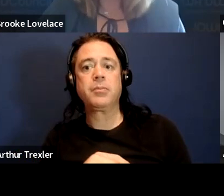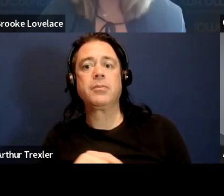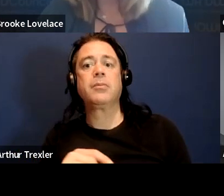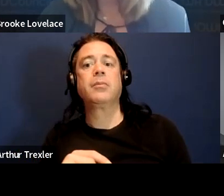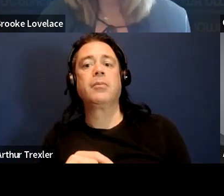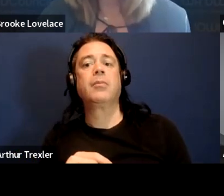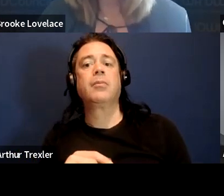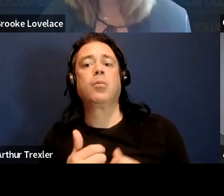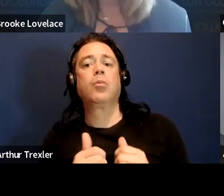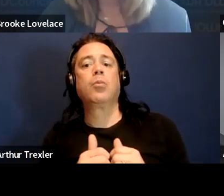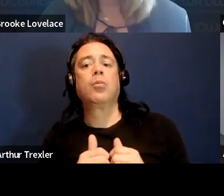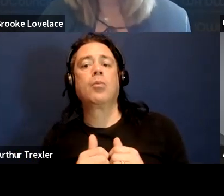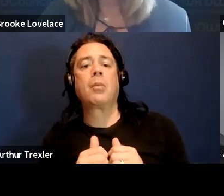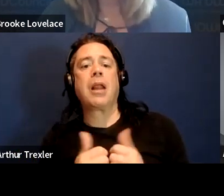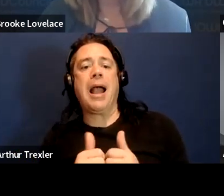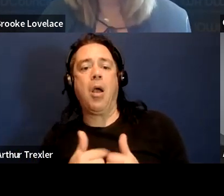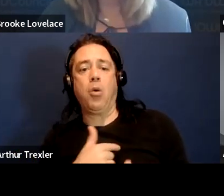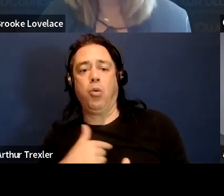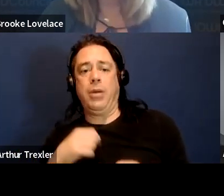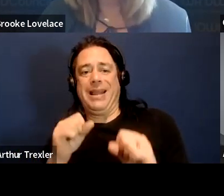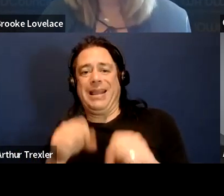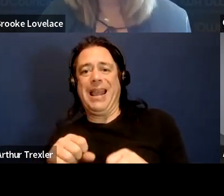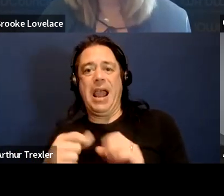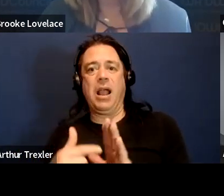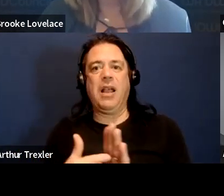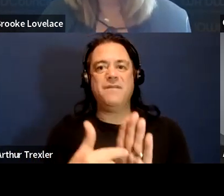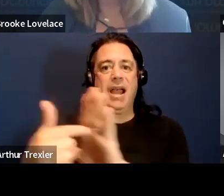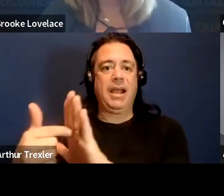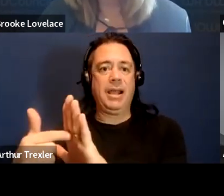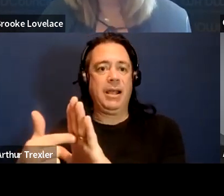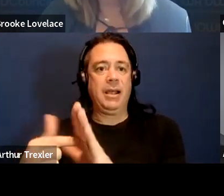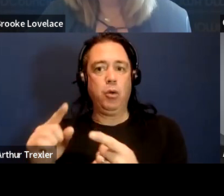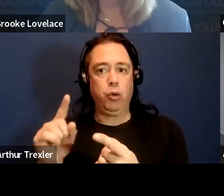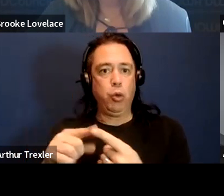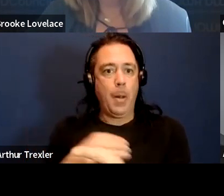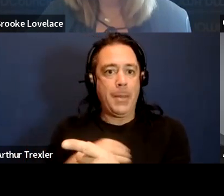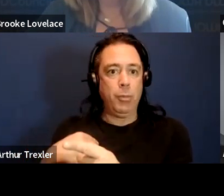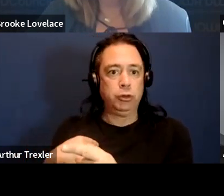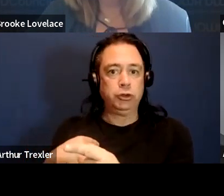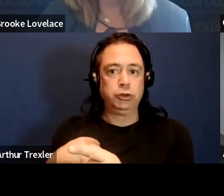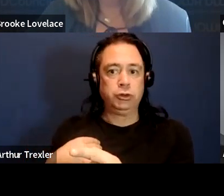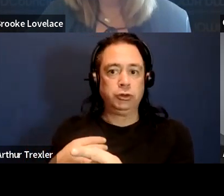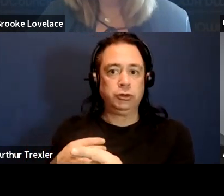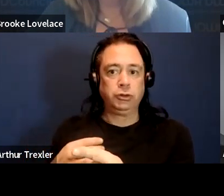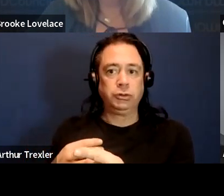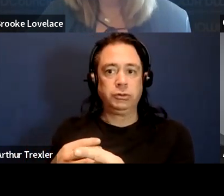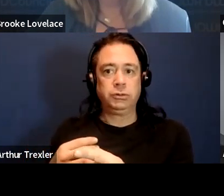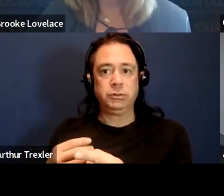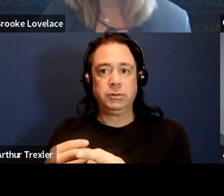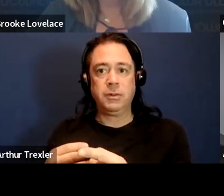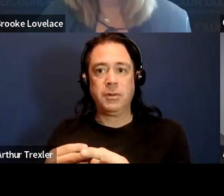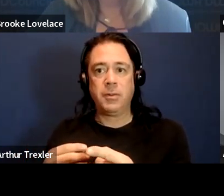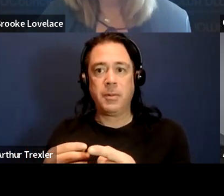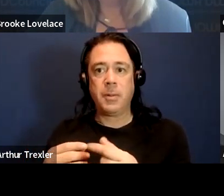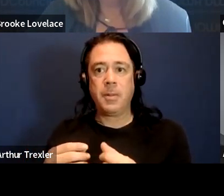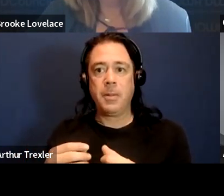how, you know, we can help convey that to members and you know, people that we